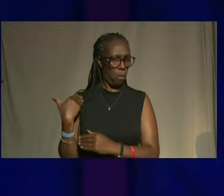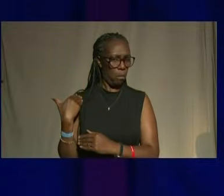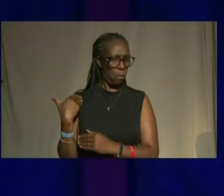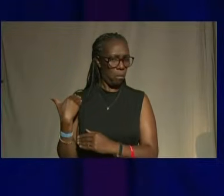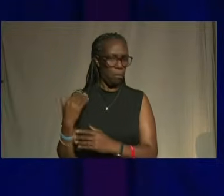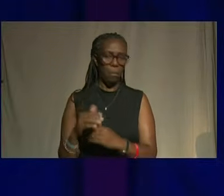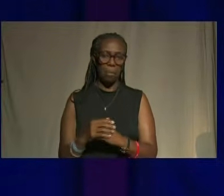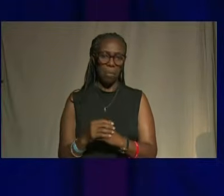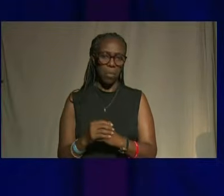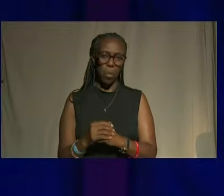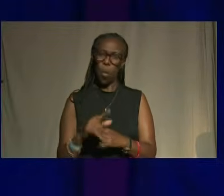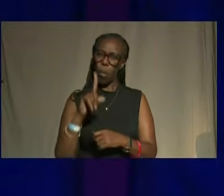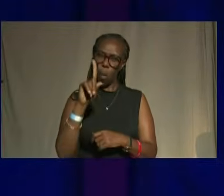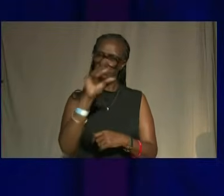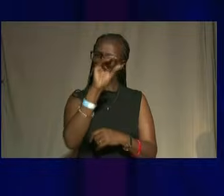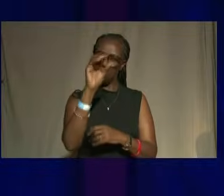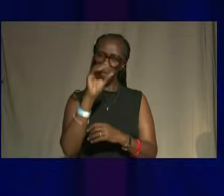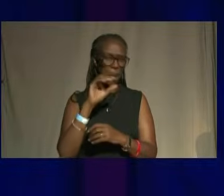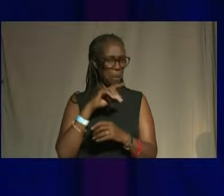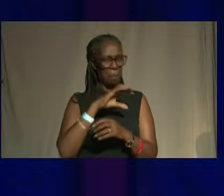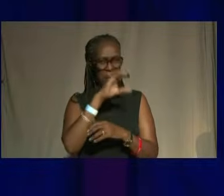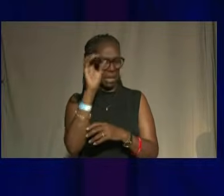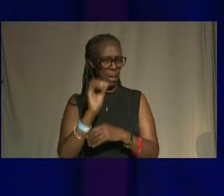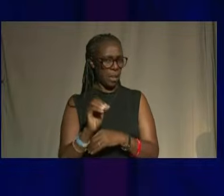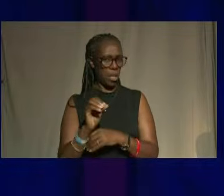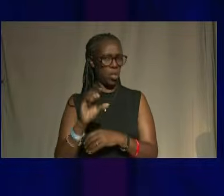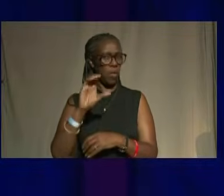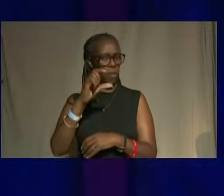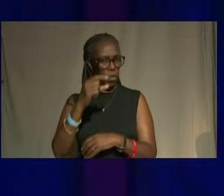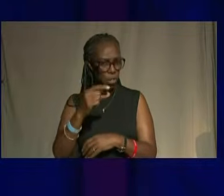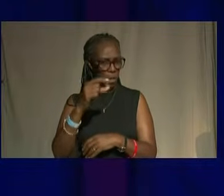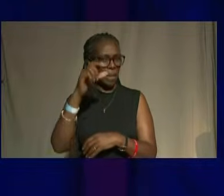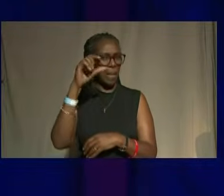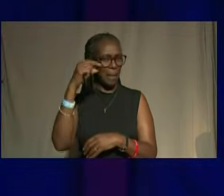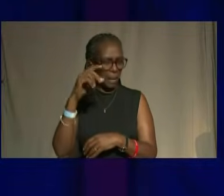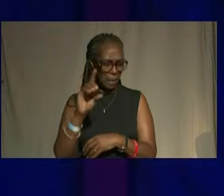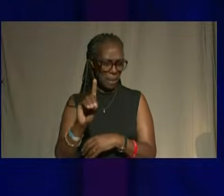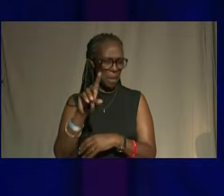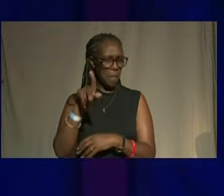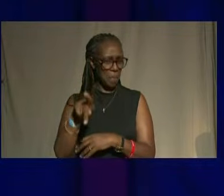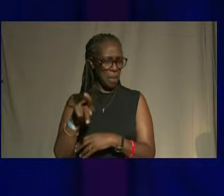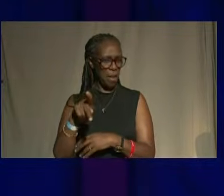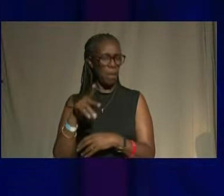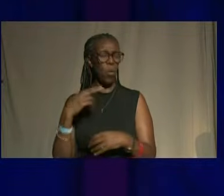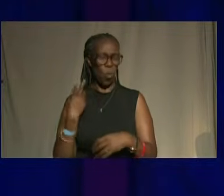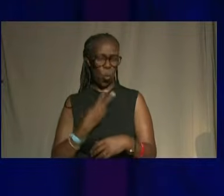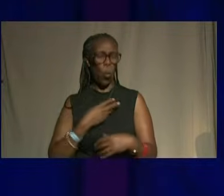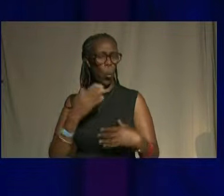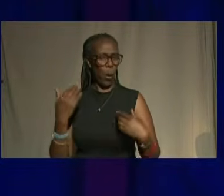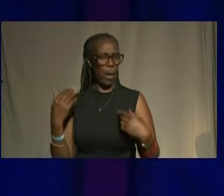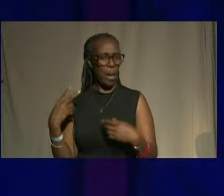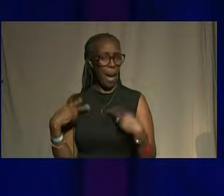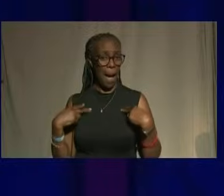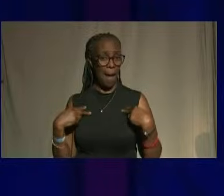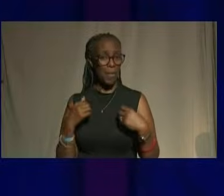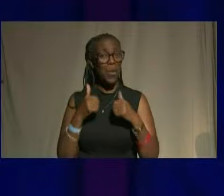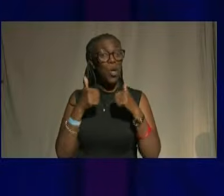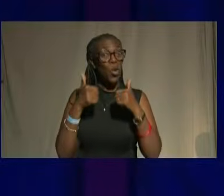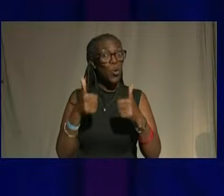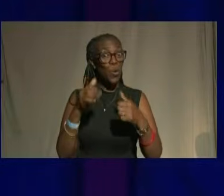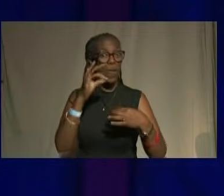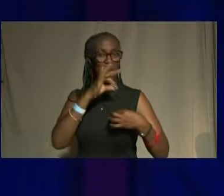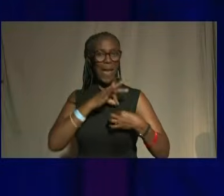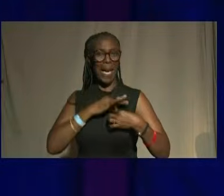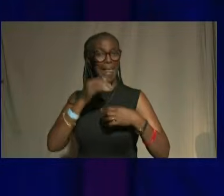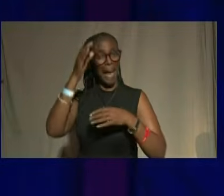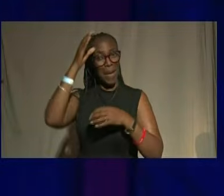ever reached. So there's good faith and confidence in the fiscal balance rules and the